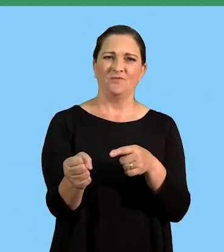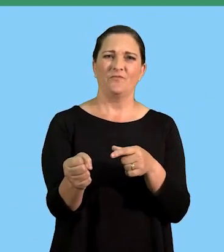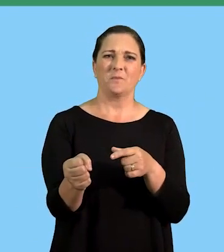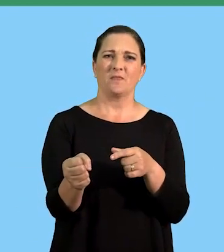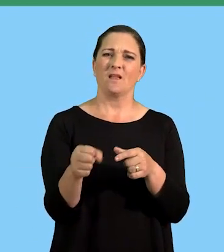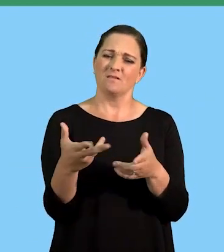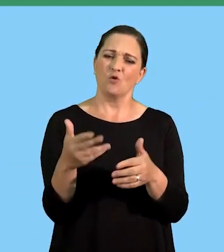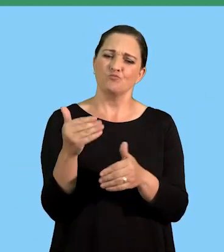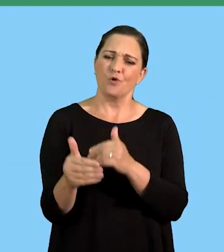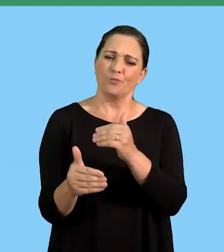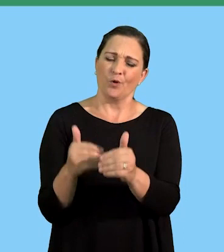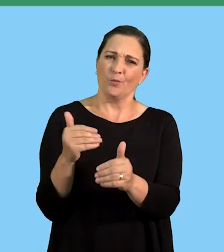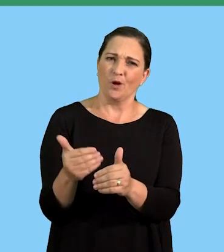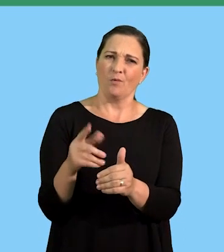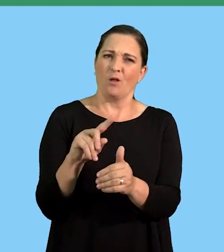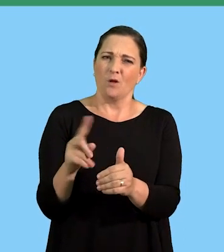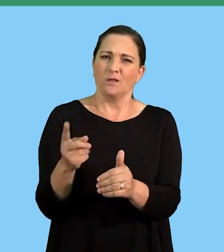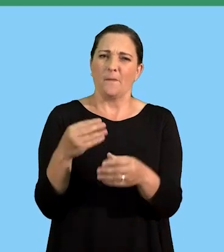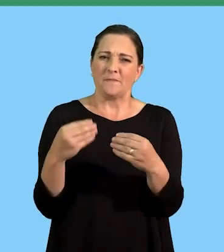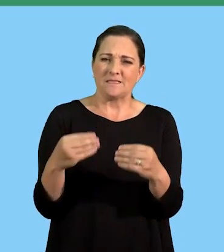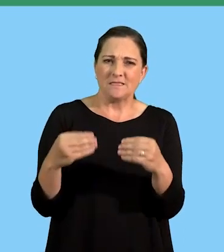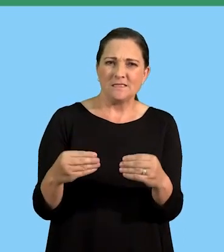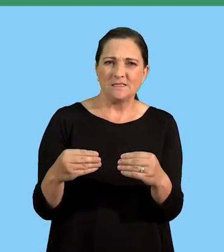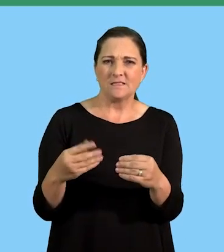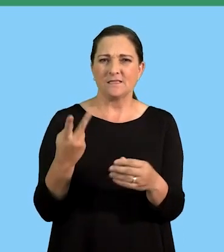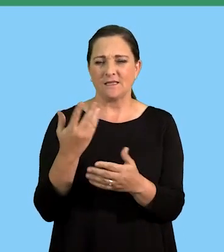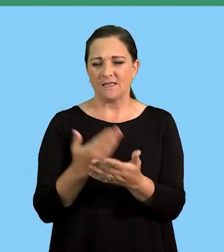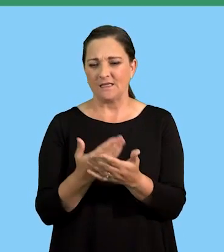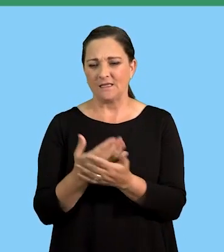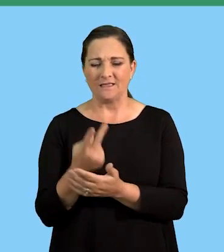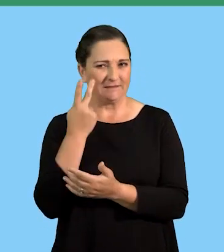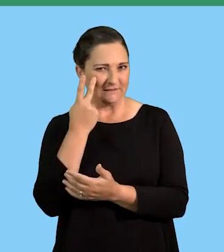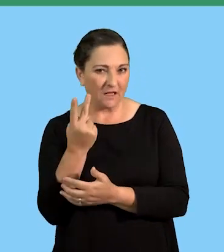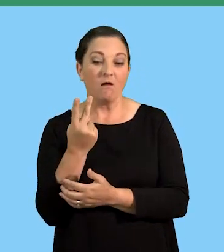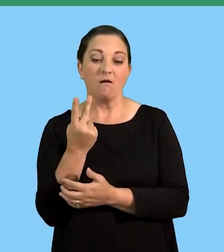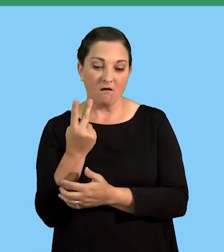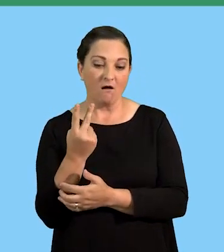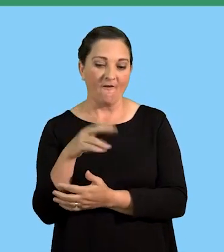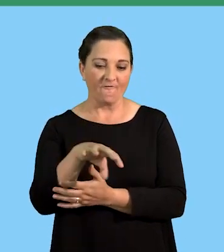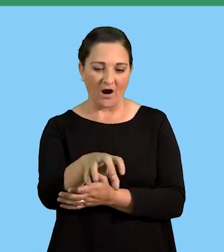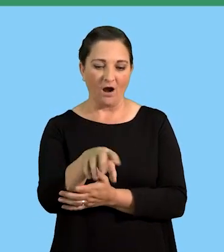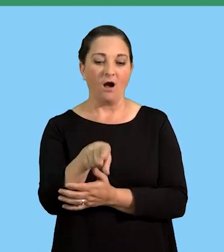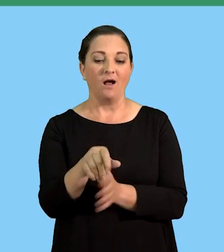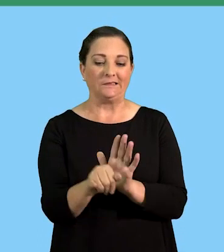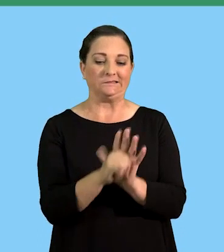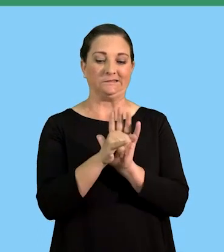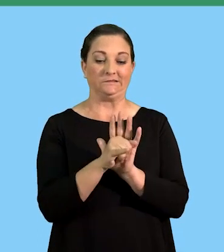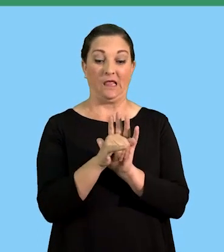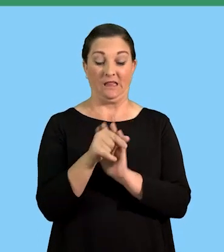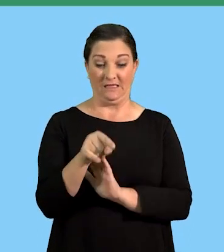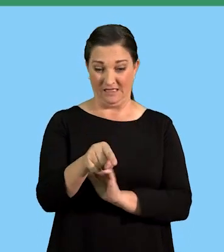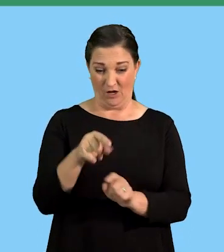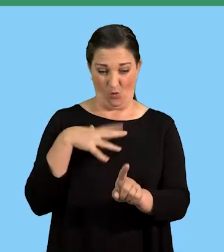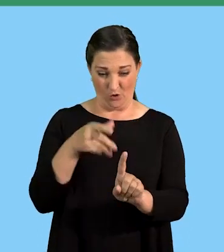as the process used by businesses to identify vacancies in the business and